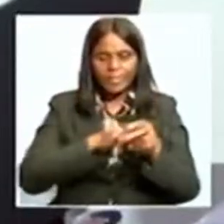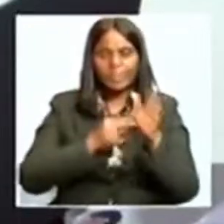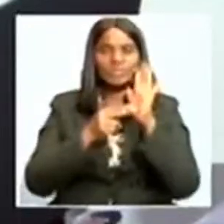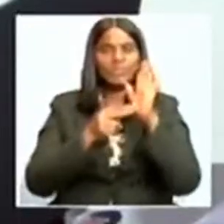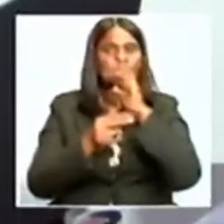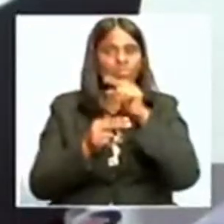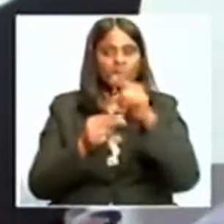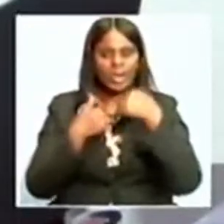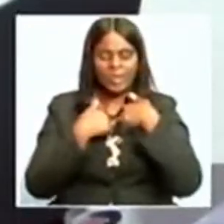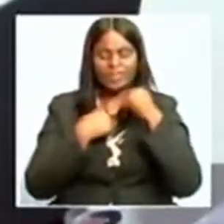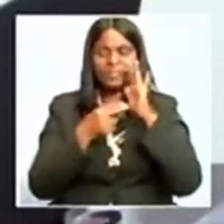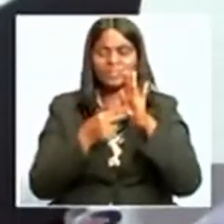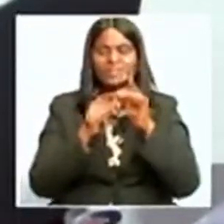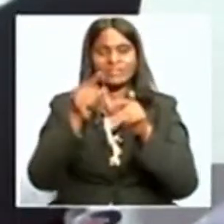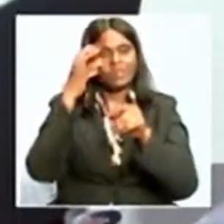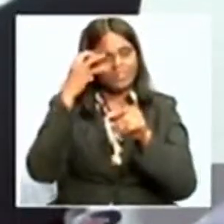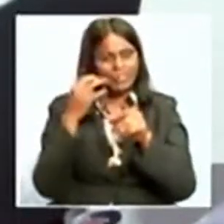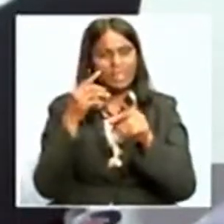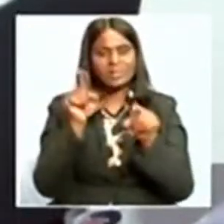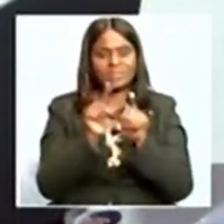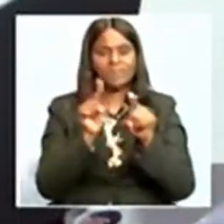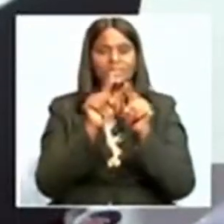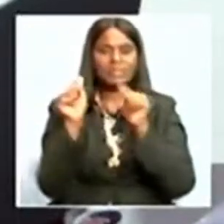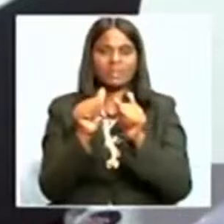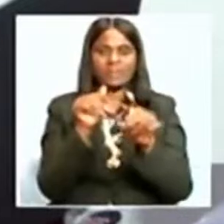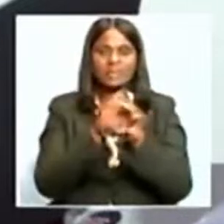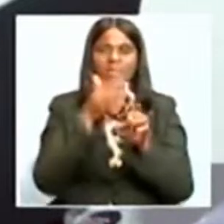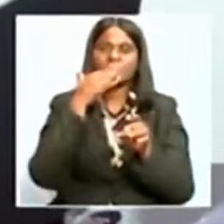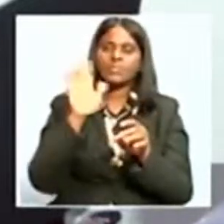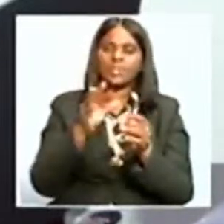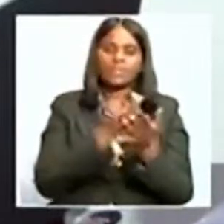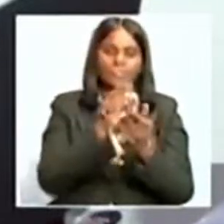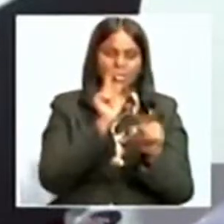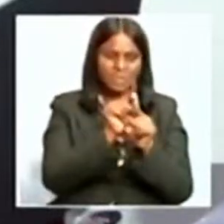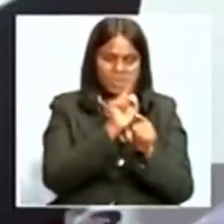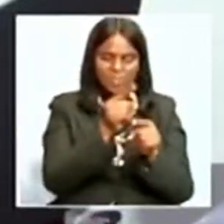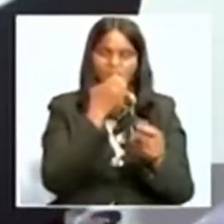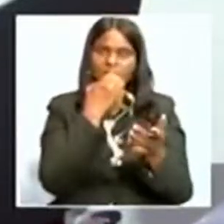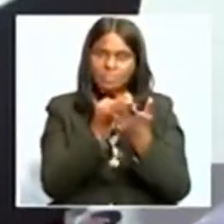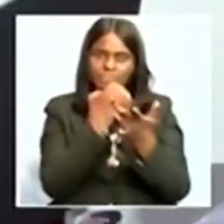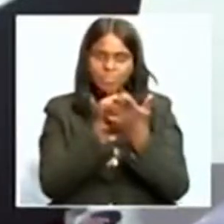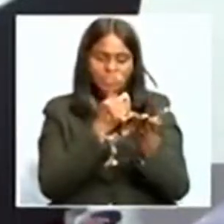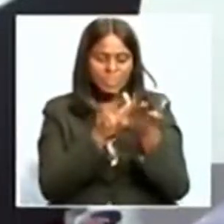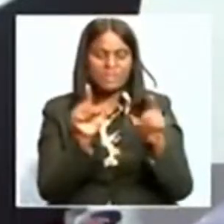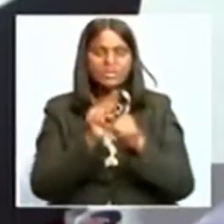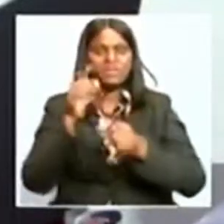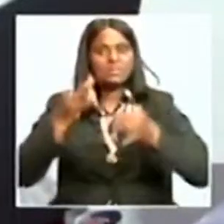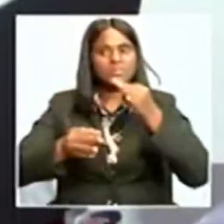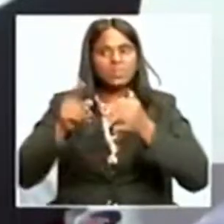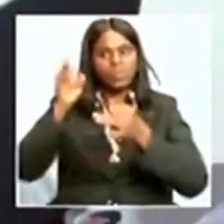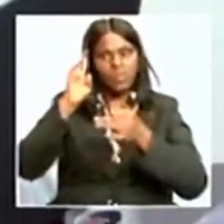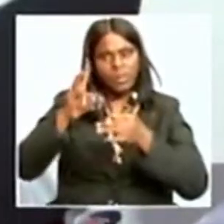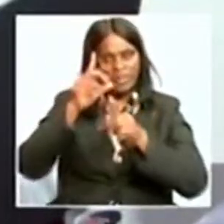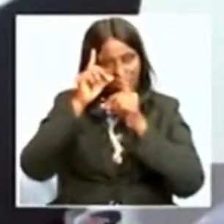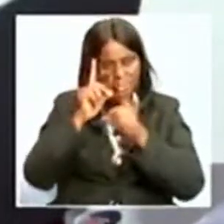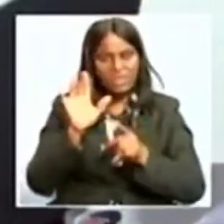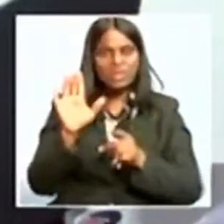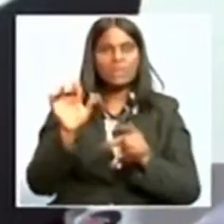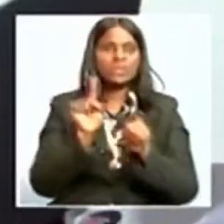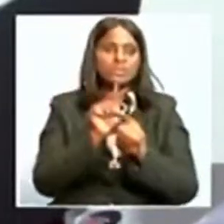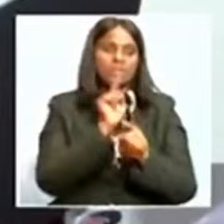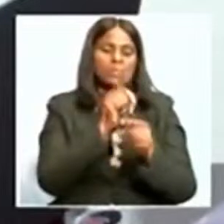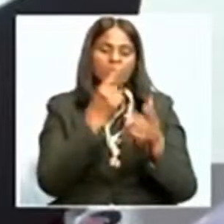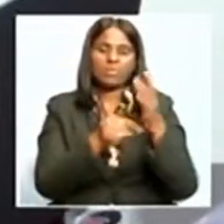indicated, he has proof that this officer has acted in bad faith, and this is the evidence The courts of law are going to decide, and